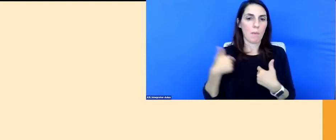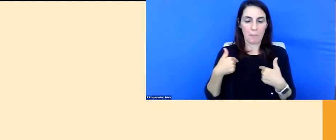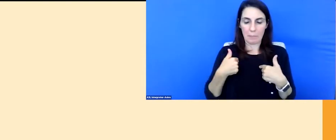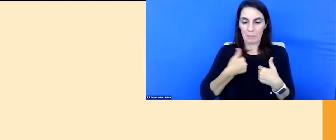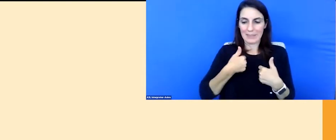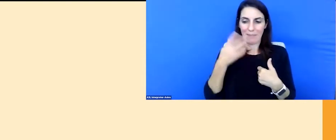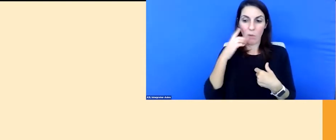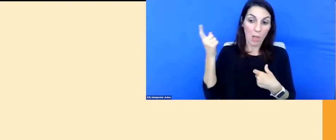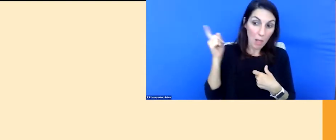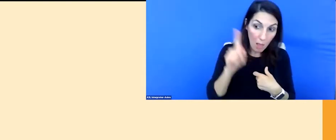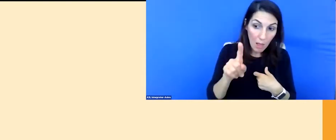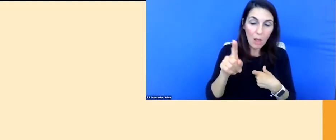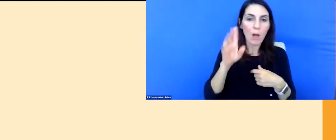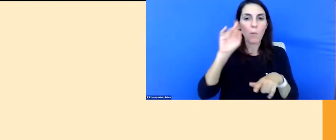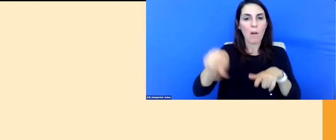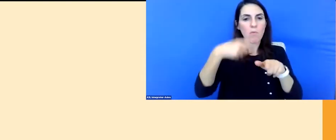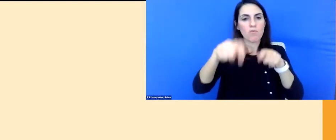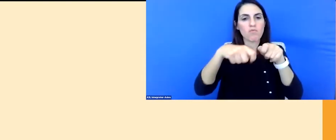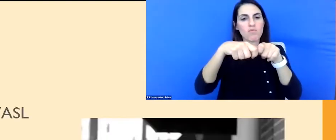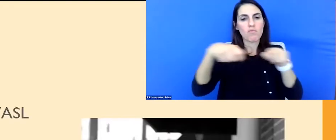the training all up.